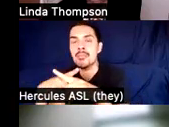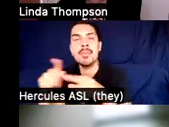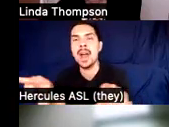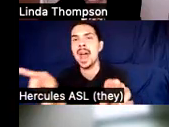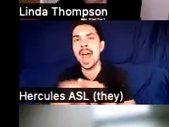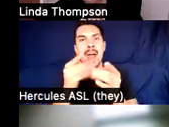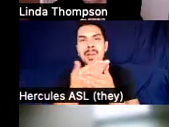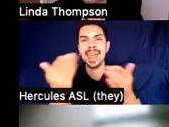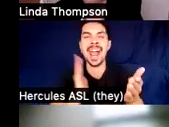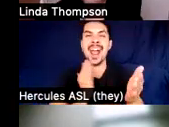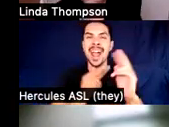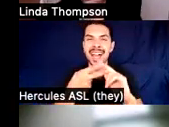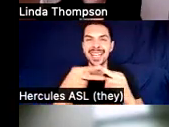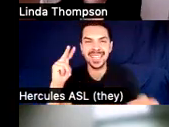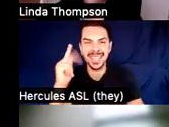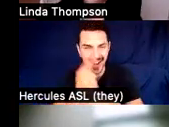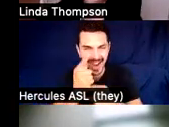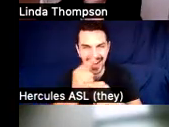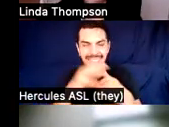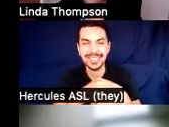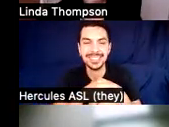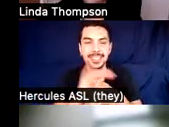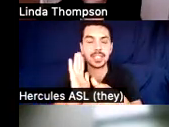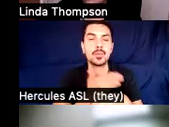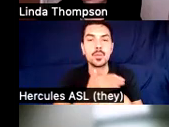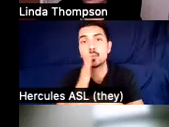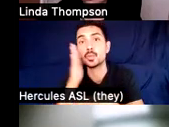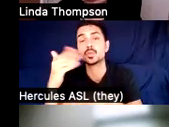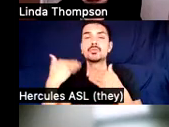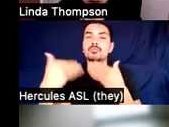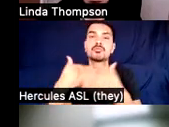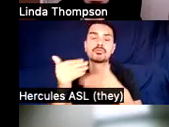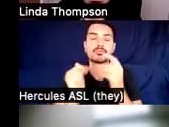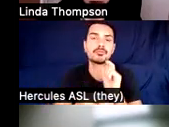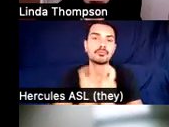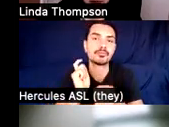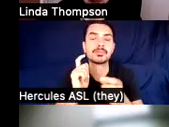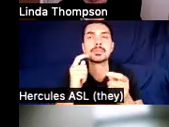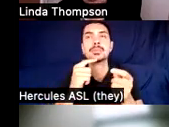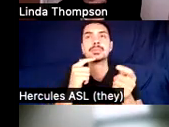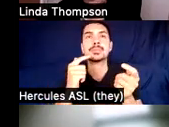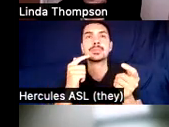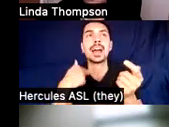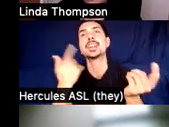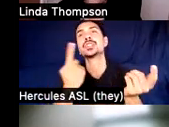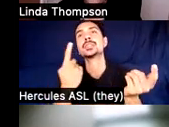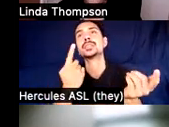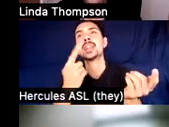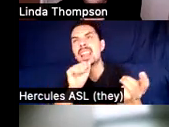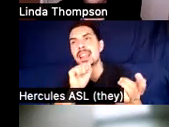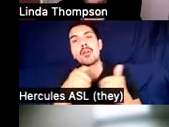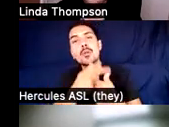within our genetics or within our future generations. And so I just loved how you said all